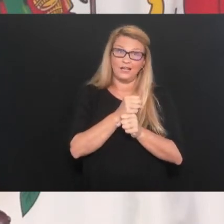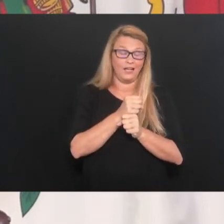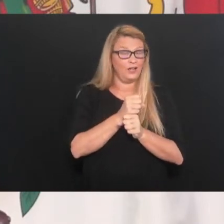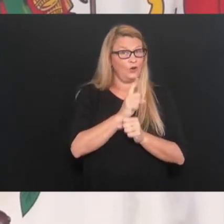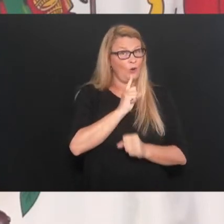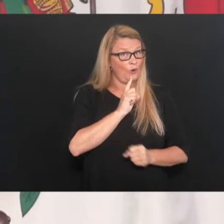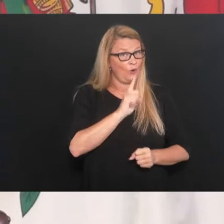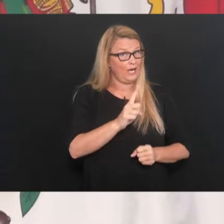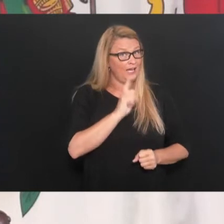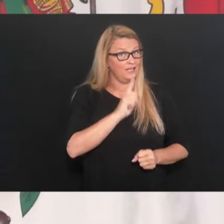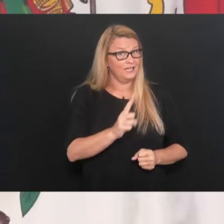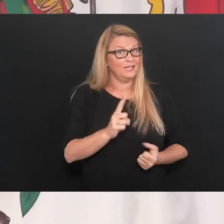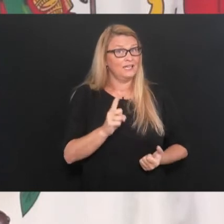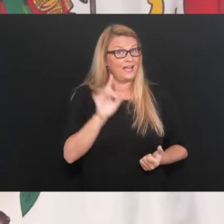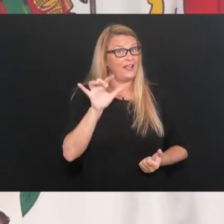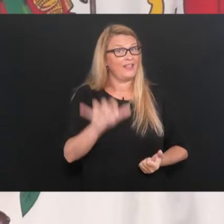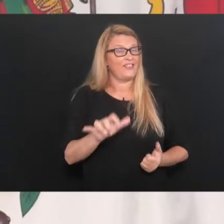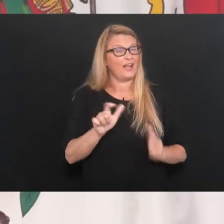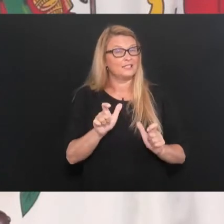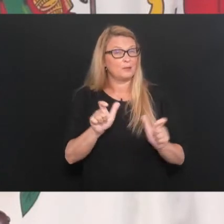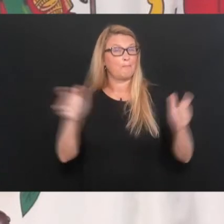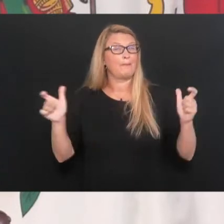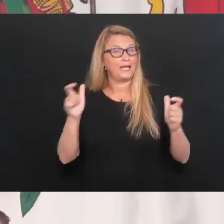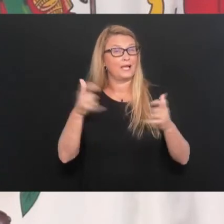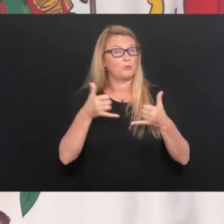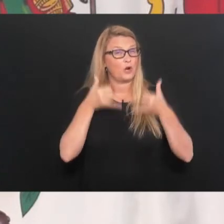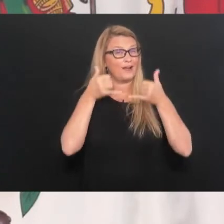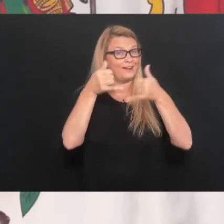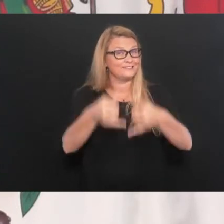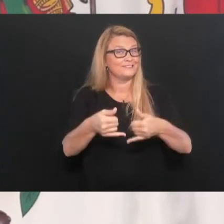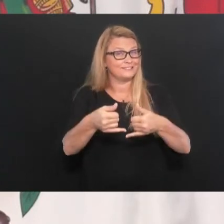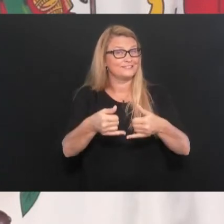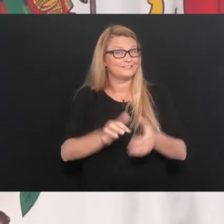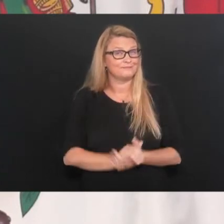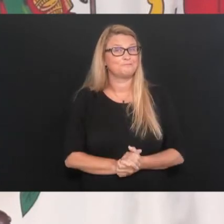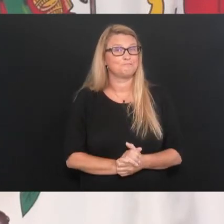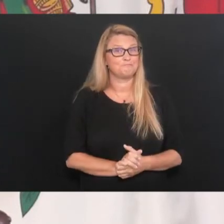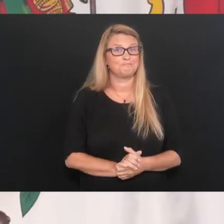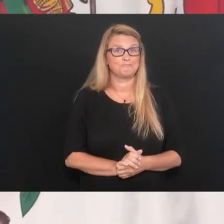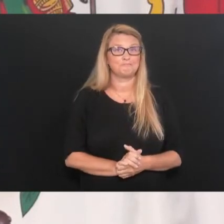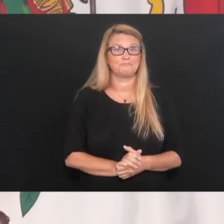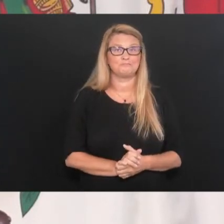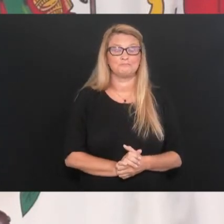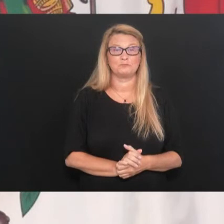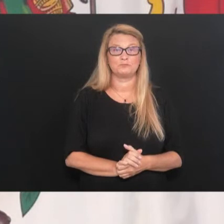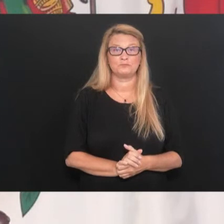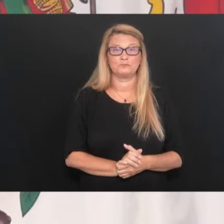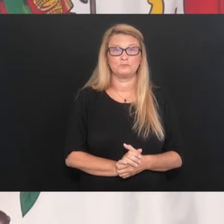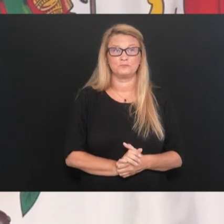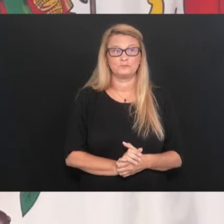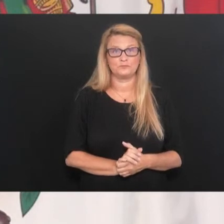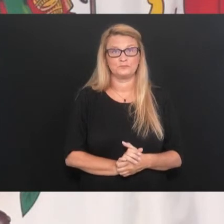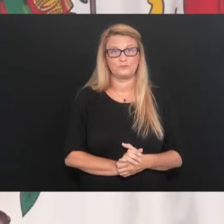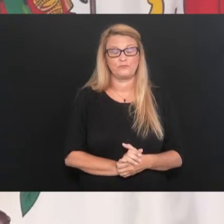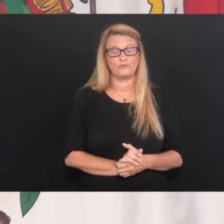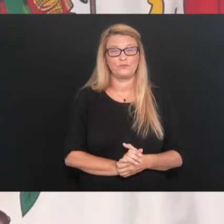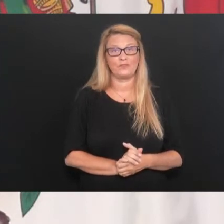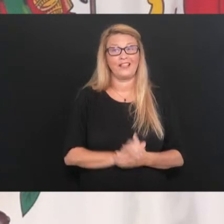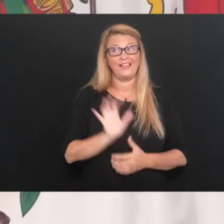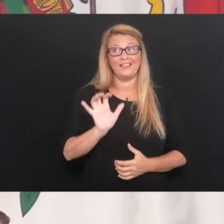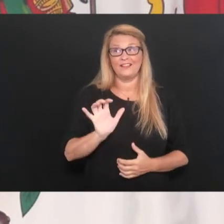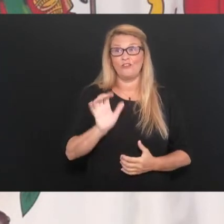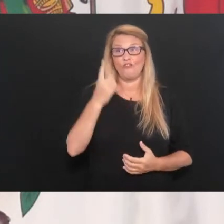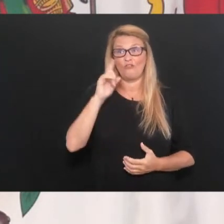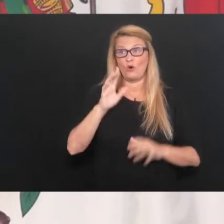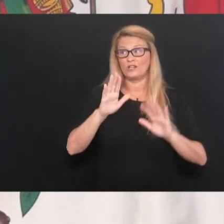any question, that's the great stuff. When we can absolutely do neat stuff and good stuff for our kids, it's really